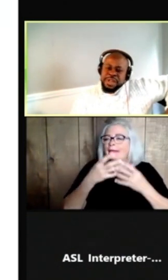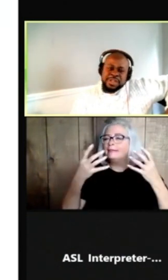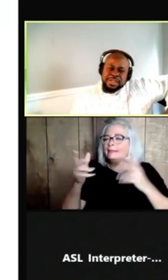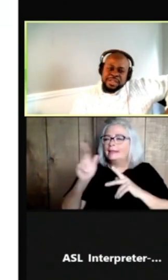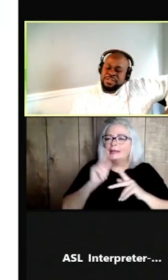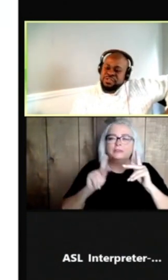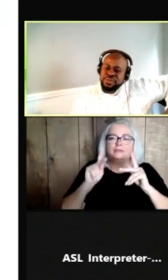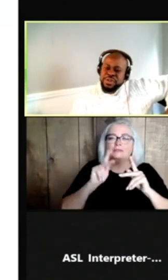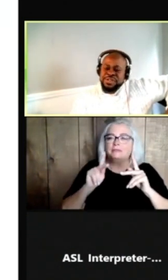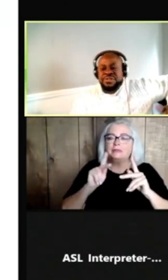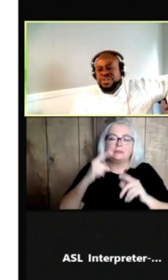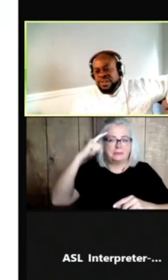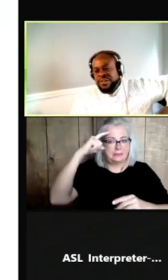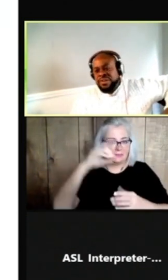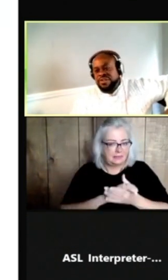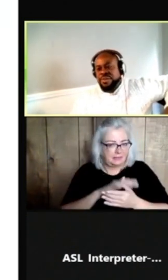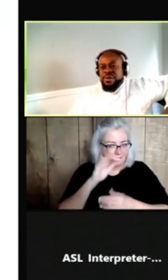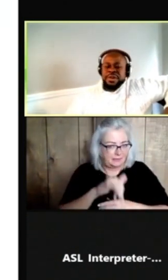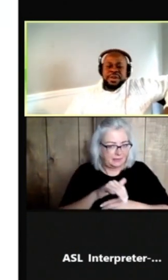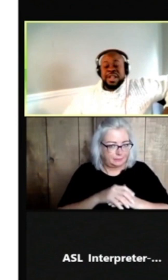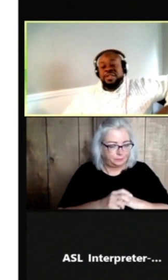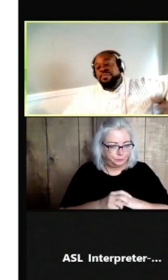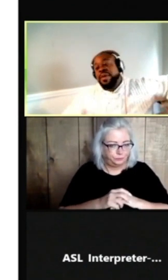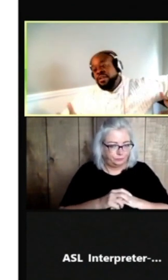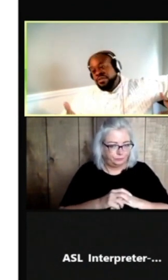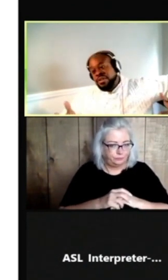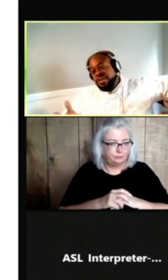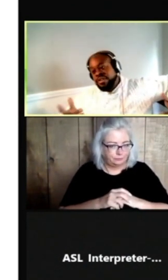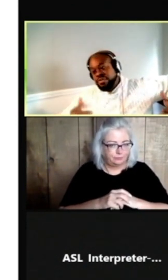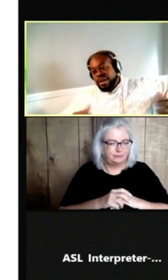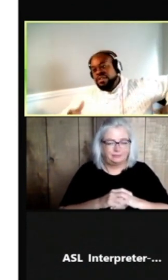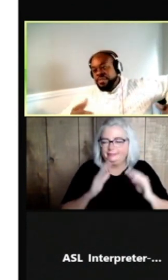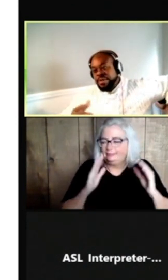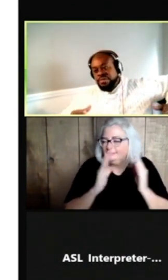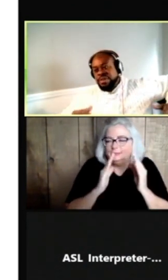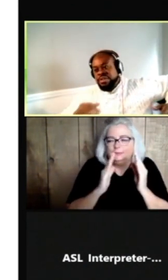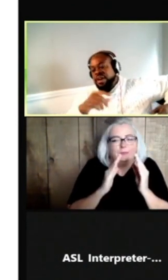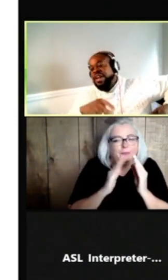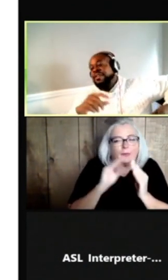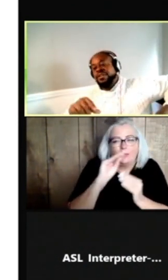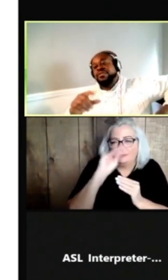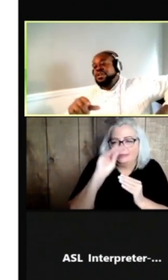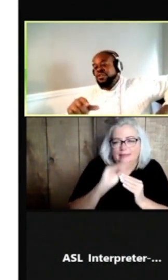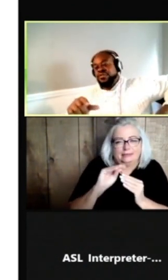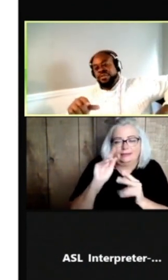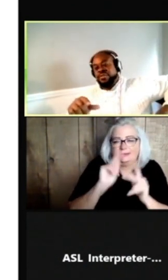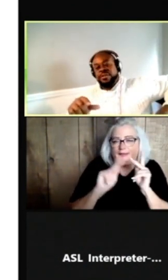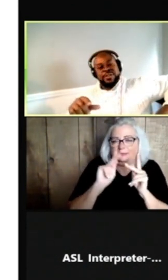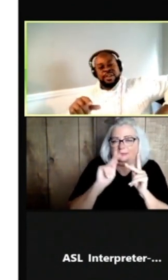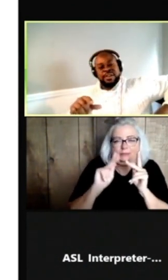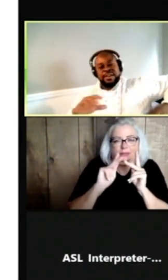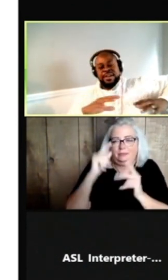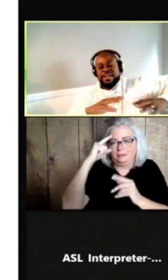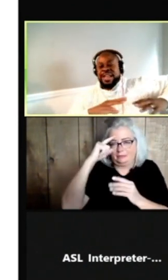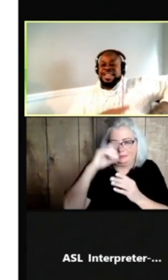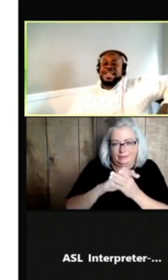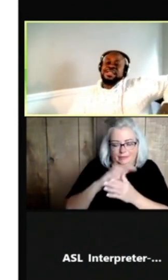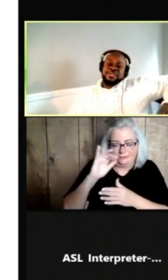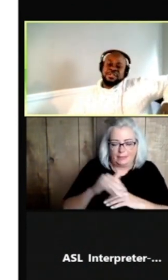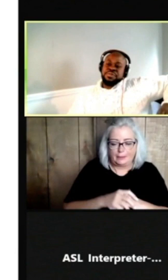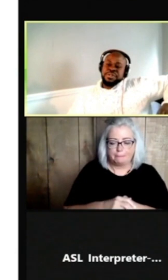of people that say this is true, it's usually very small. That's a pattern you're going to see throughout this, by the way. There are a handful of questions from the survey